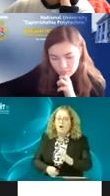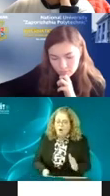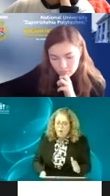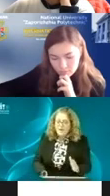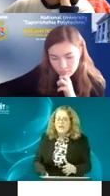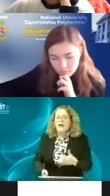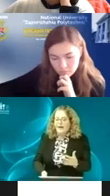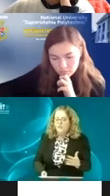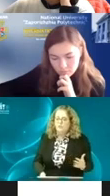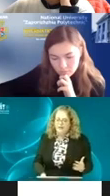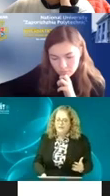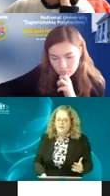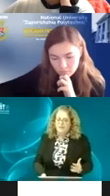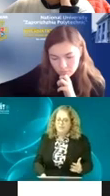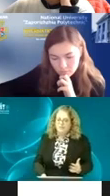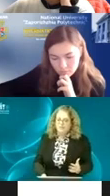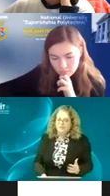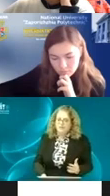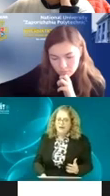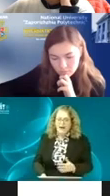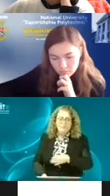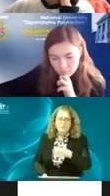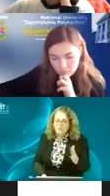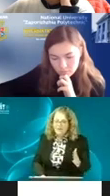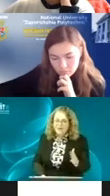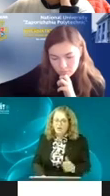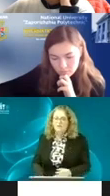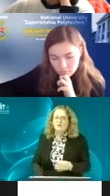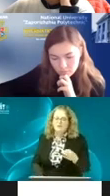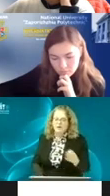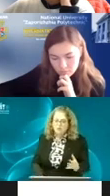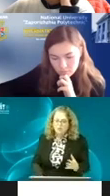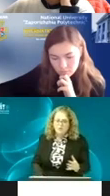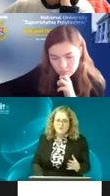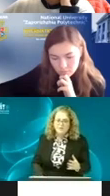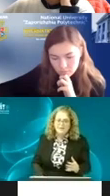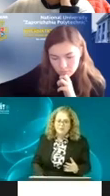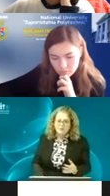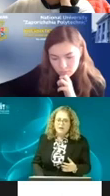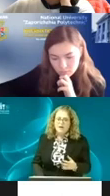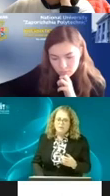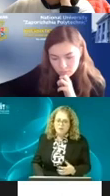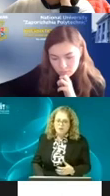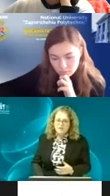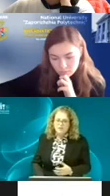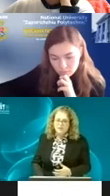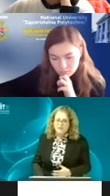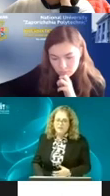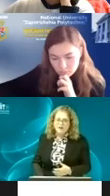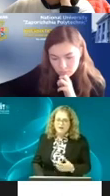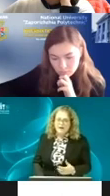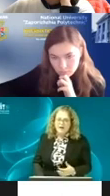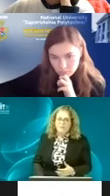anywhere, always, and to create a customer service. I'm moving along because I want to show you some examples of projects that we